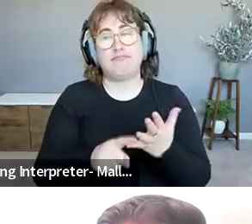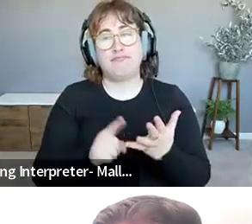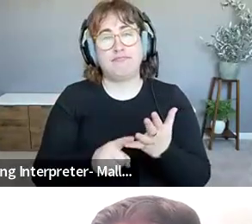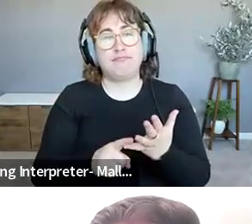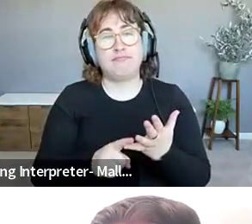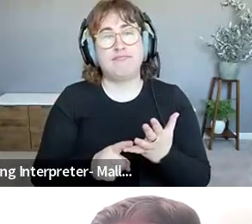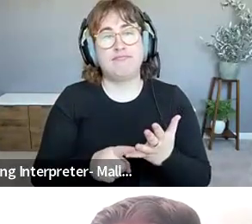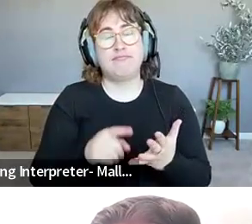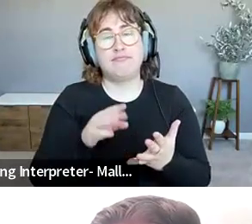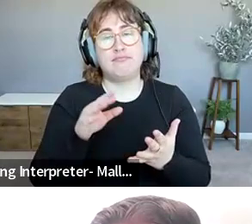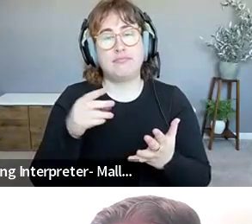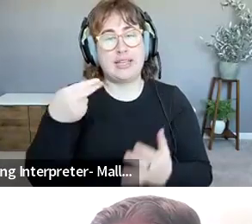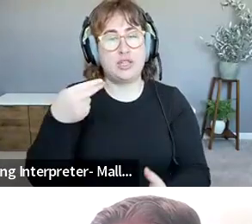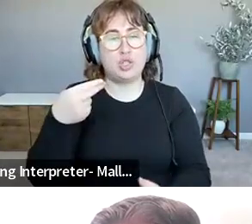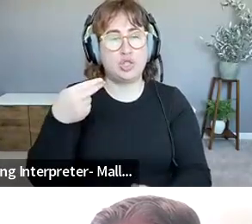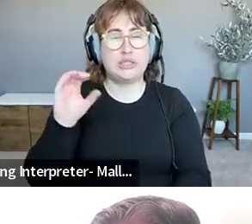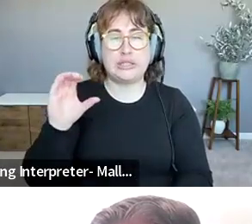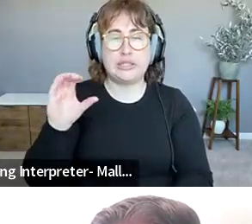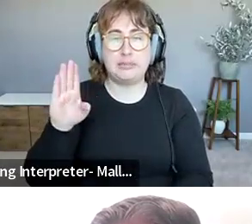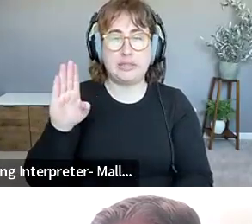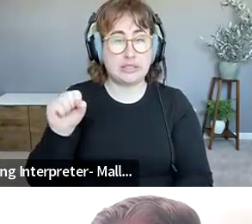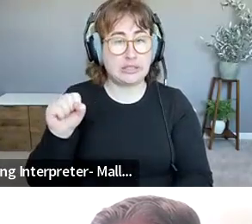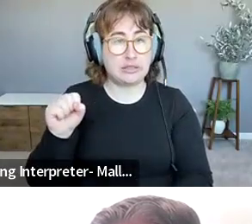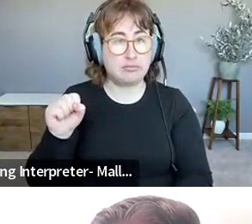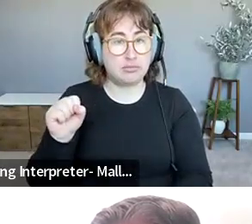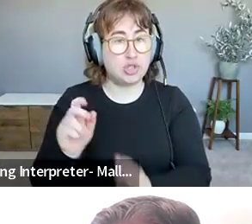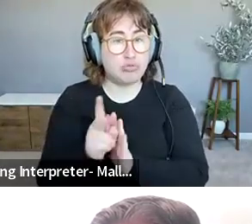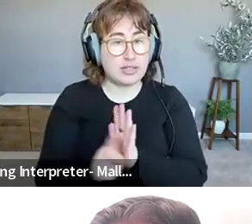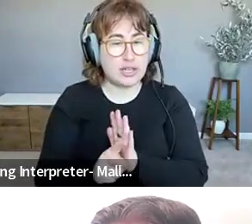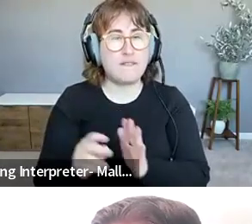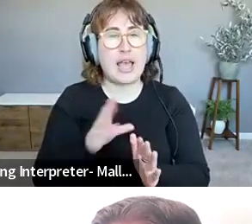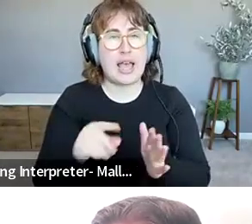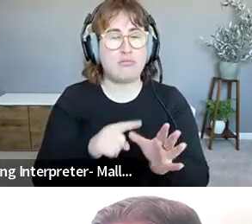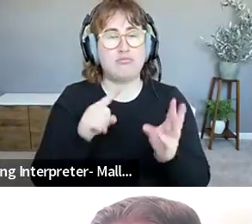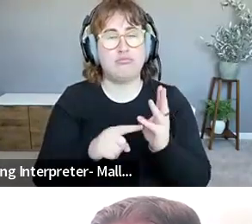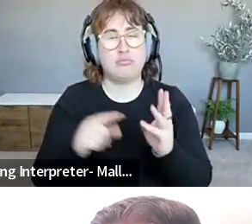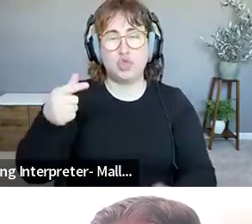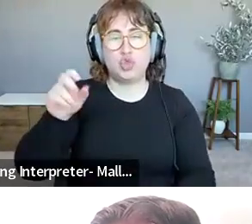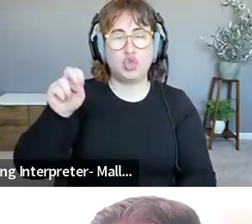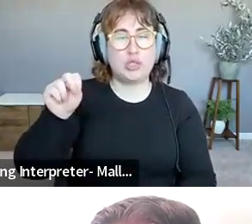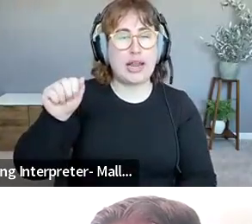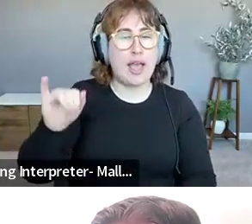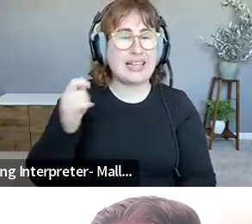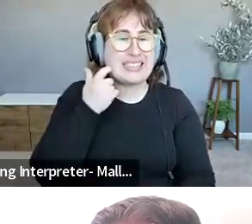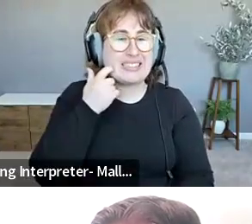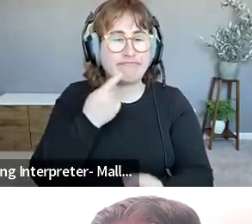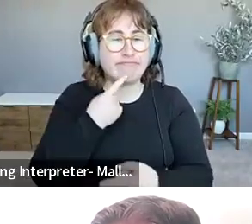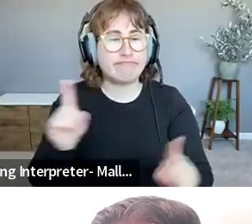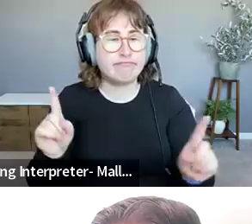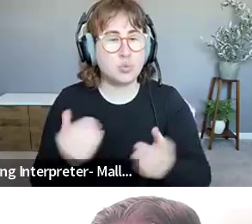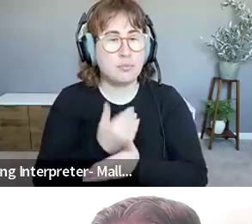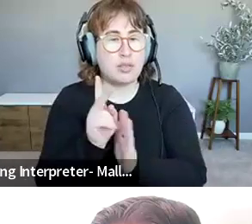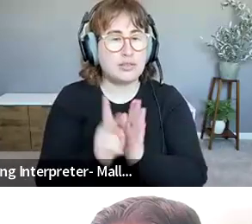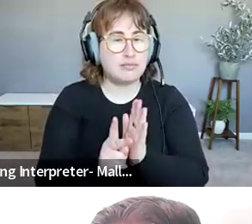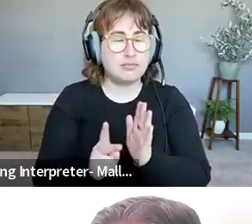talk about the HCBS directive and the Gen AI directive that came out from the department since